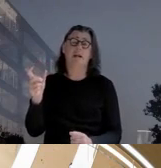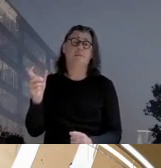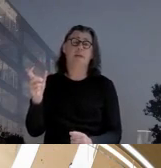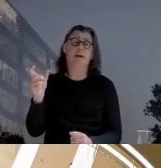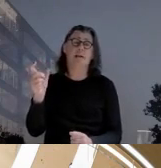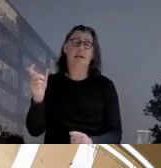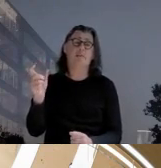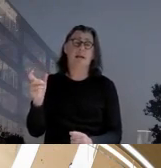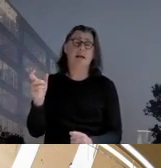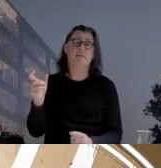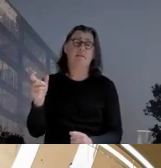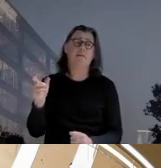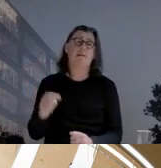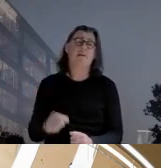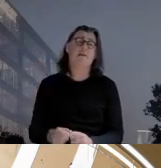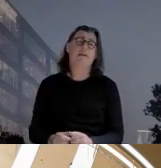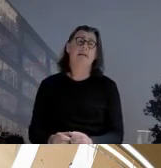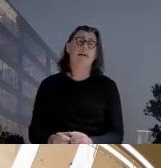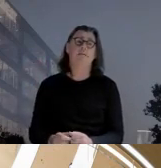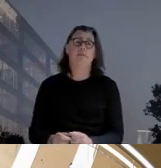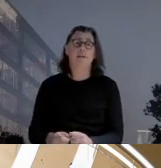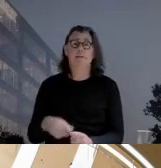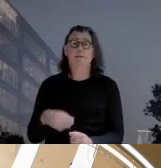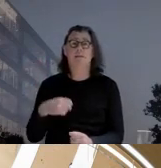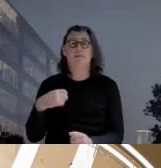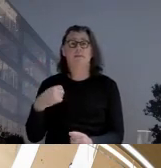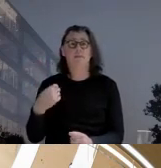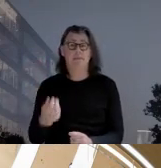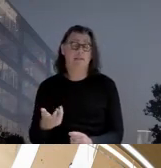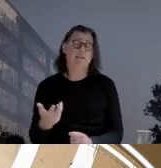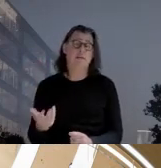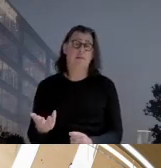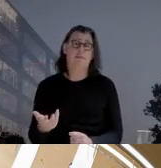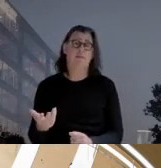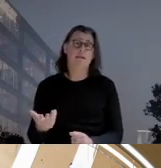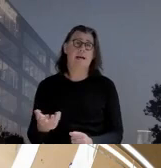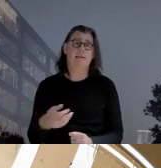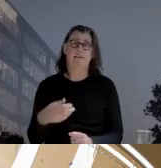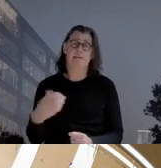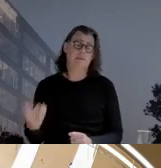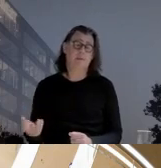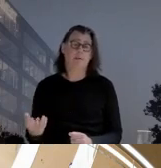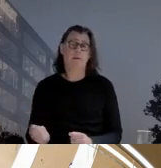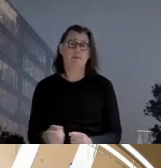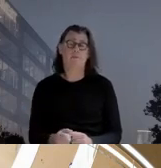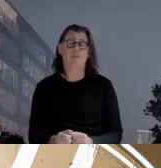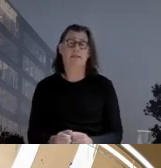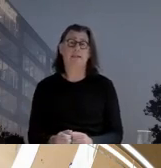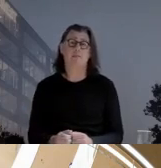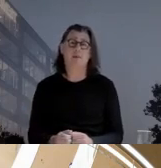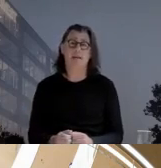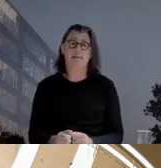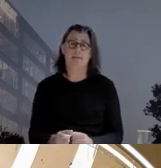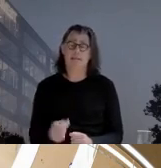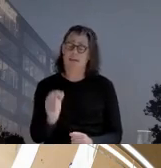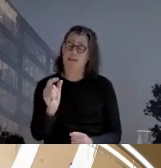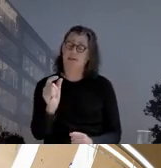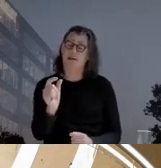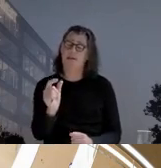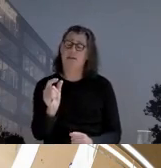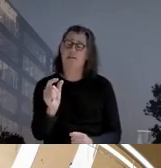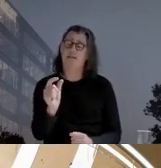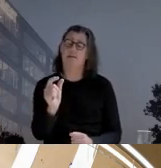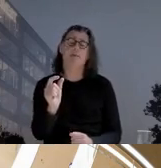once in that lifespan, it'll get replaced. Now, the reason that that a typical facade in a typical office building gets replaced is